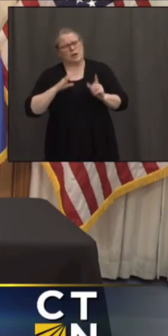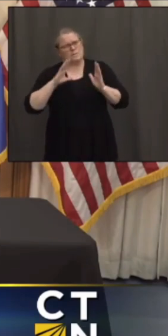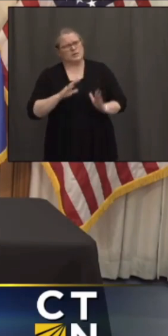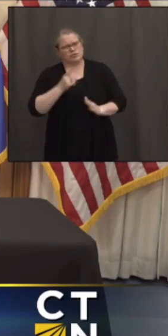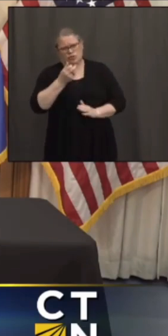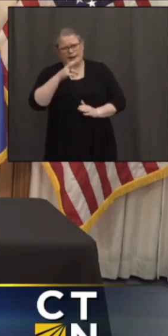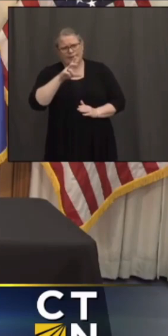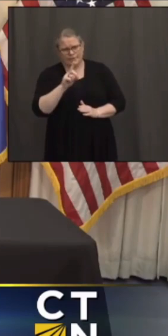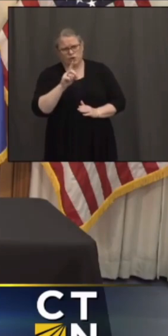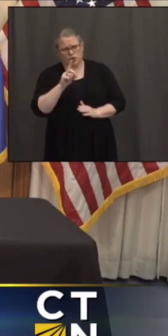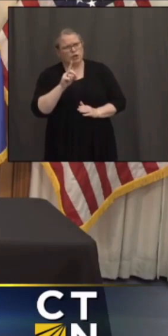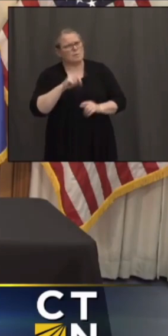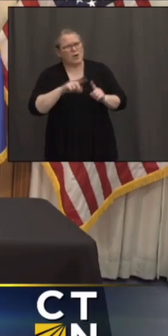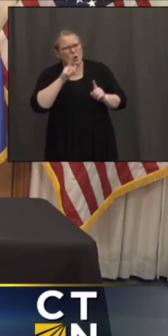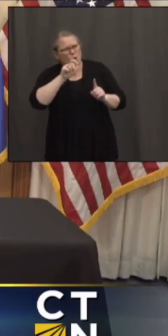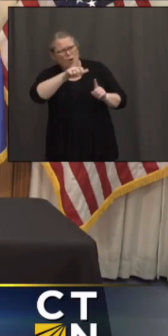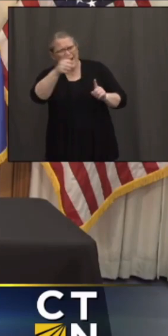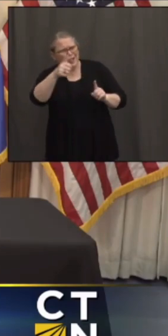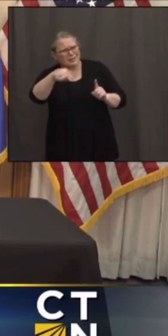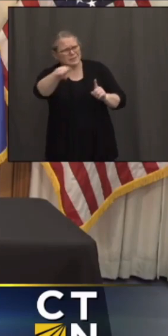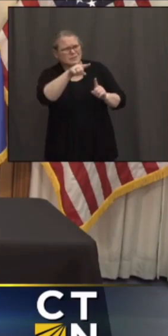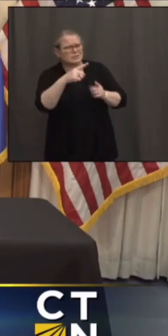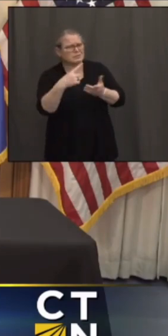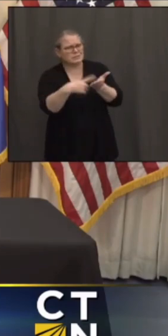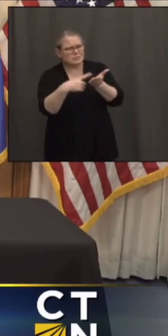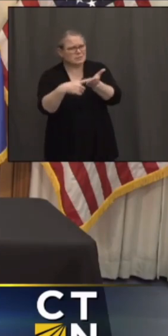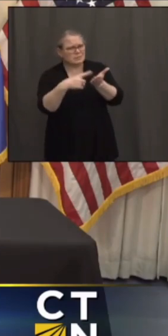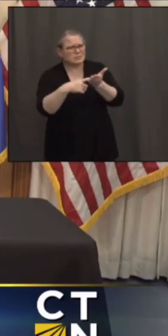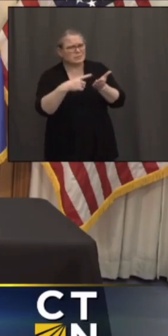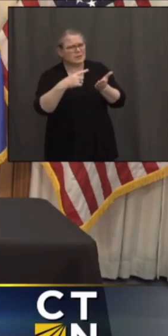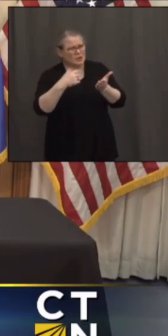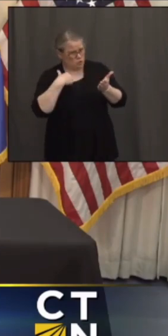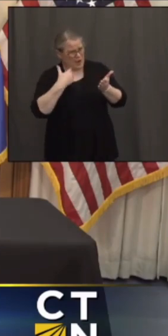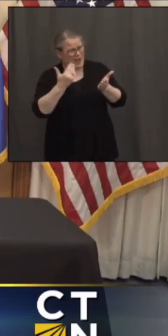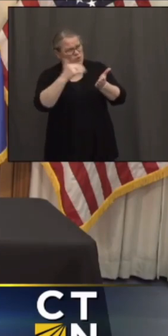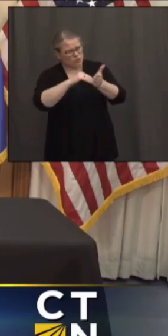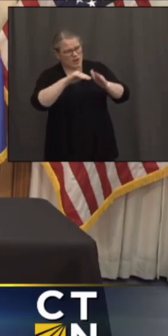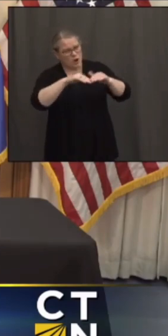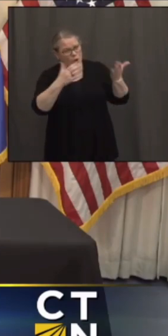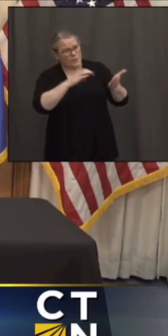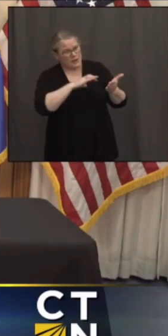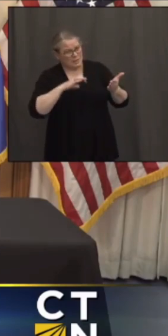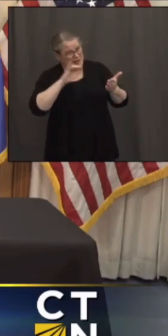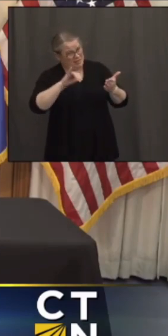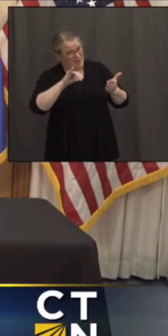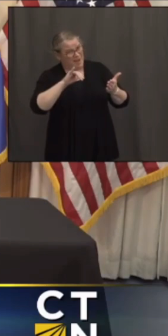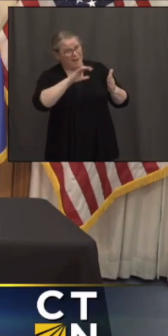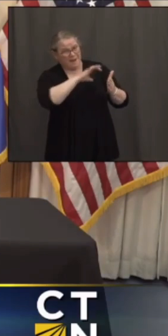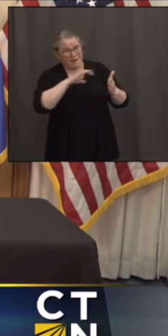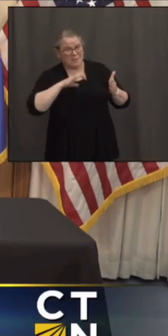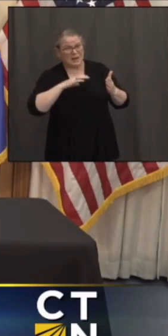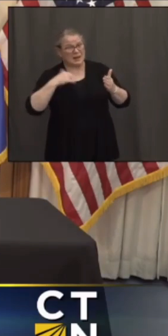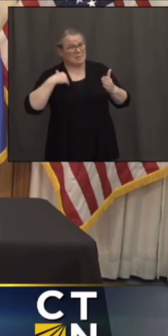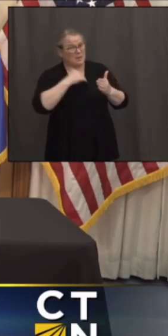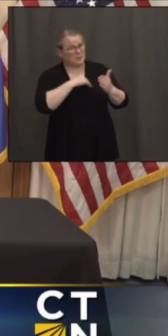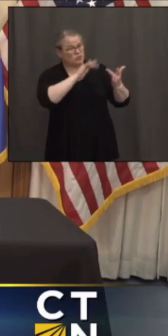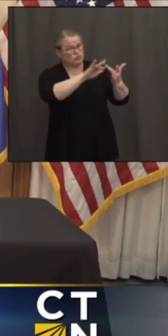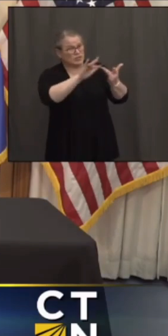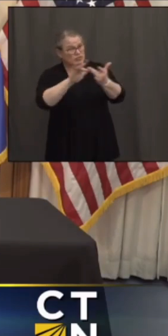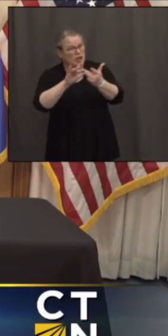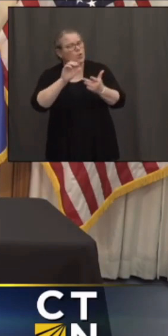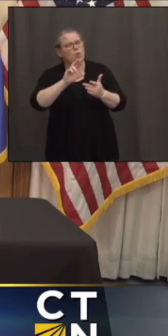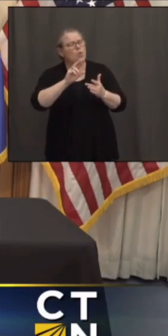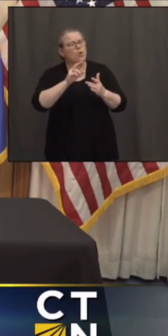did have a reopening committee. Did you reach out to members of that committee, or was this all through